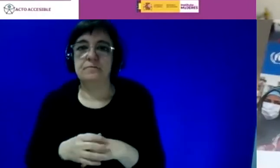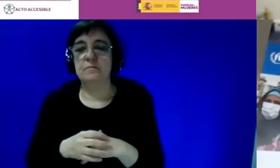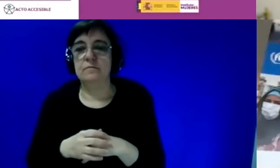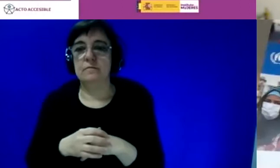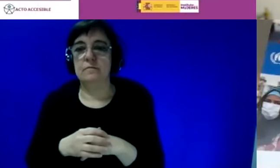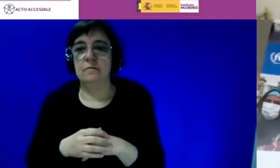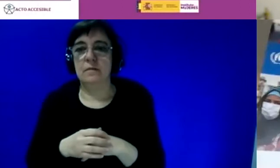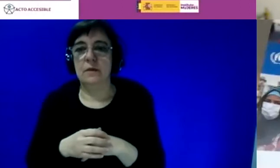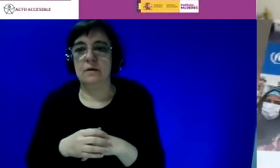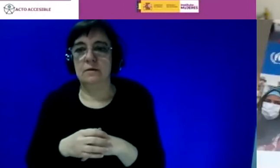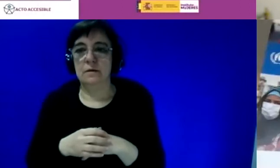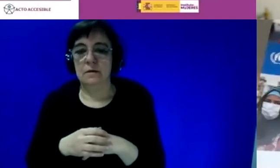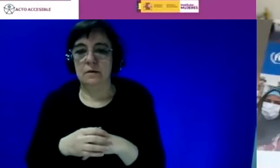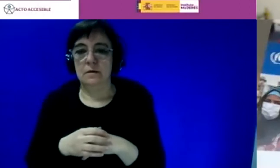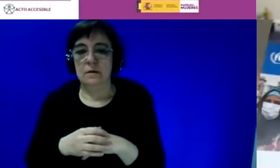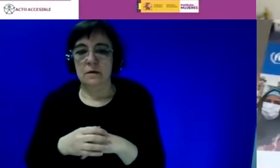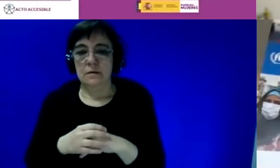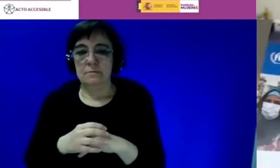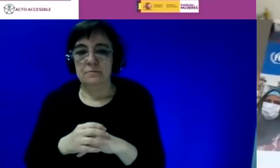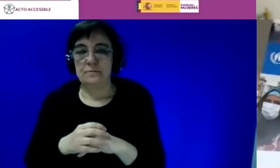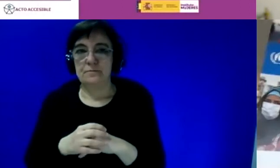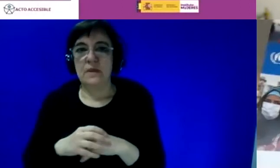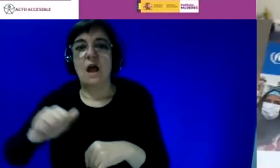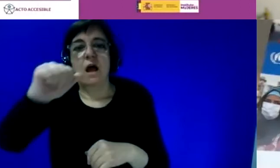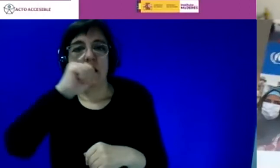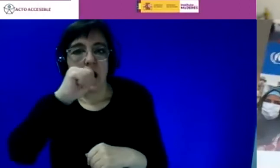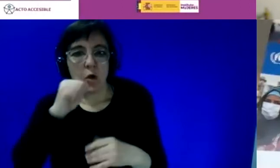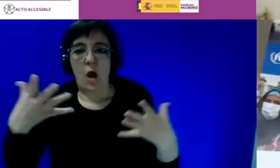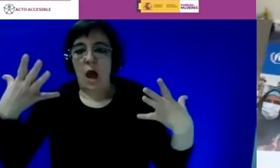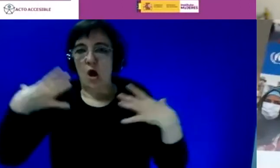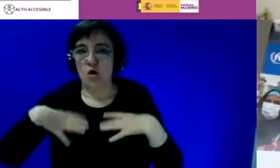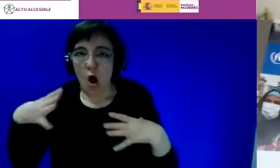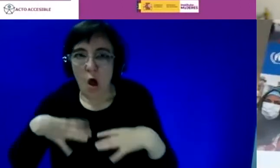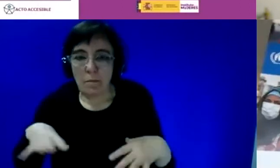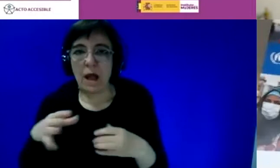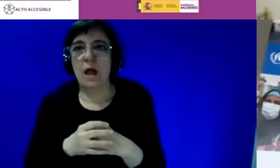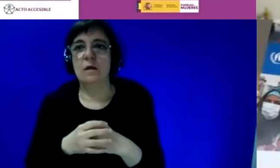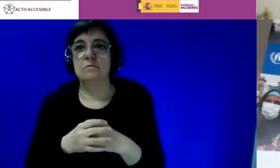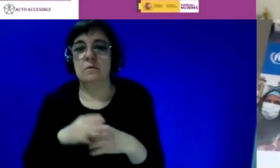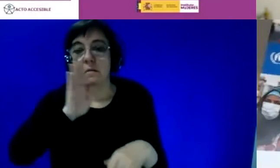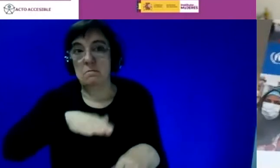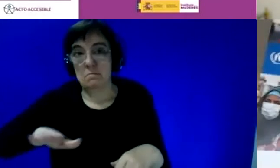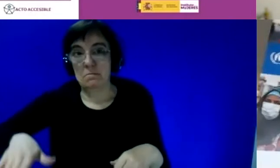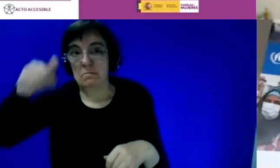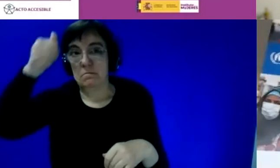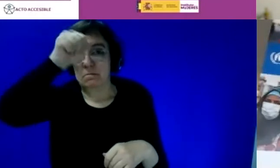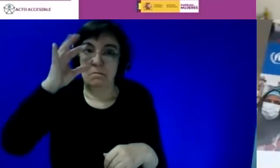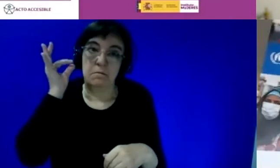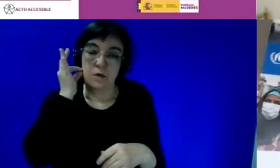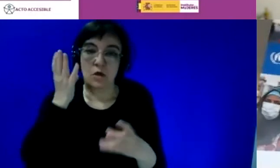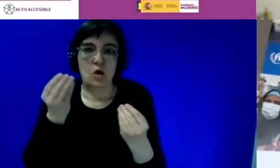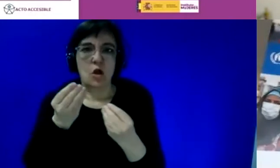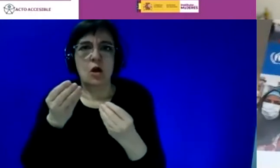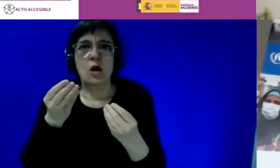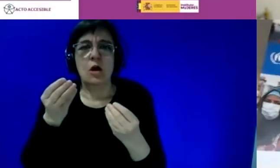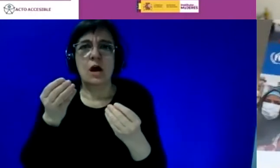food packs, water and clothes for women and children with and without disabilities, and disability-specific